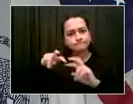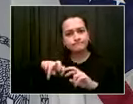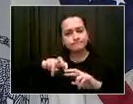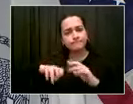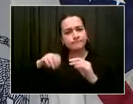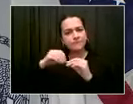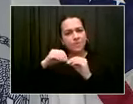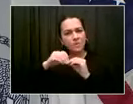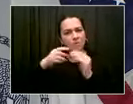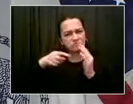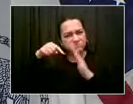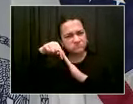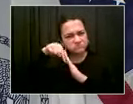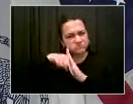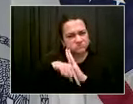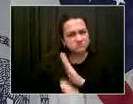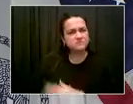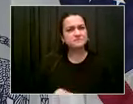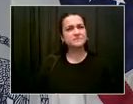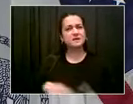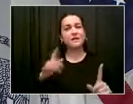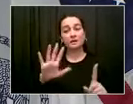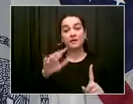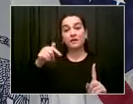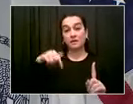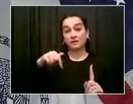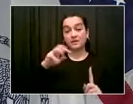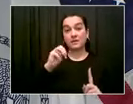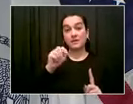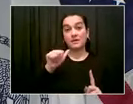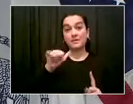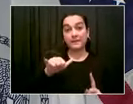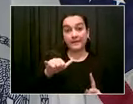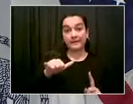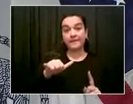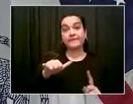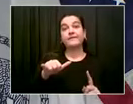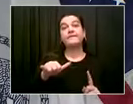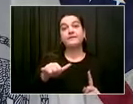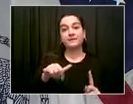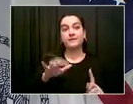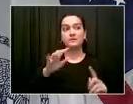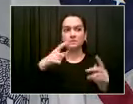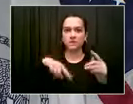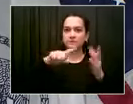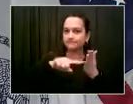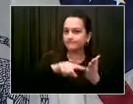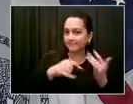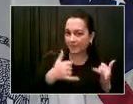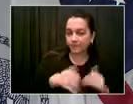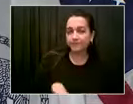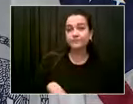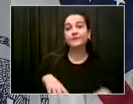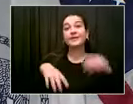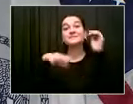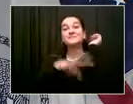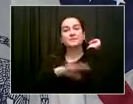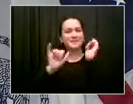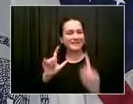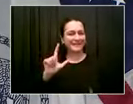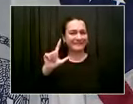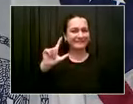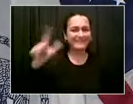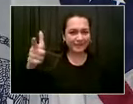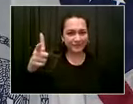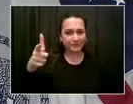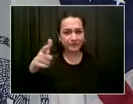13th. I think the fact is clear to me that as more data comes in, more progress, they're going to make adjustments. But right